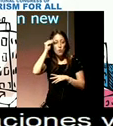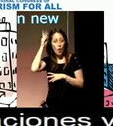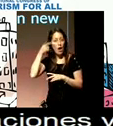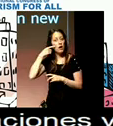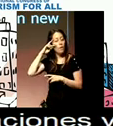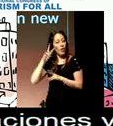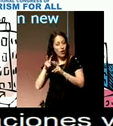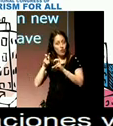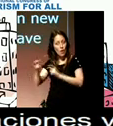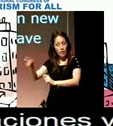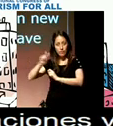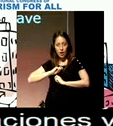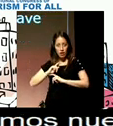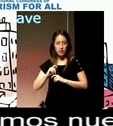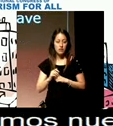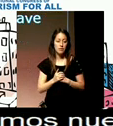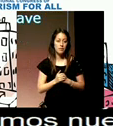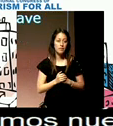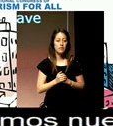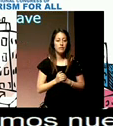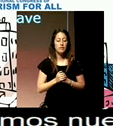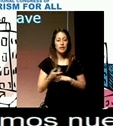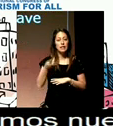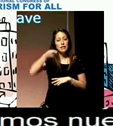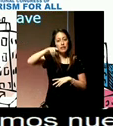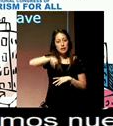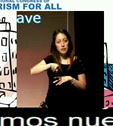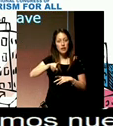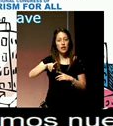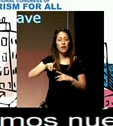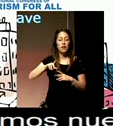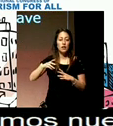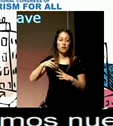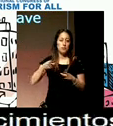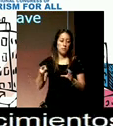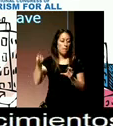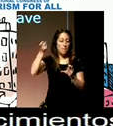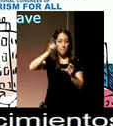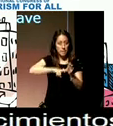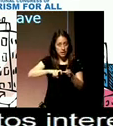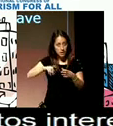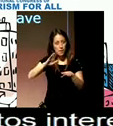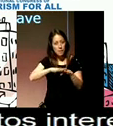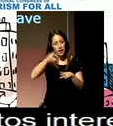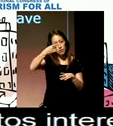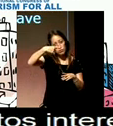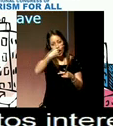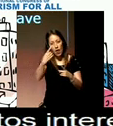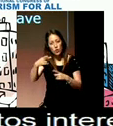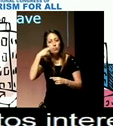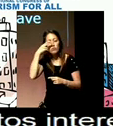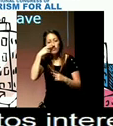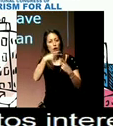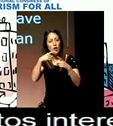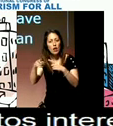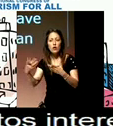of different interests. I think it's an important thing for us to have